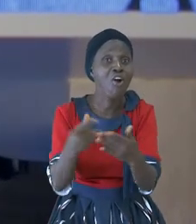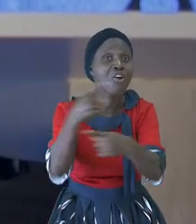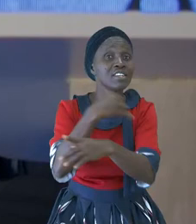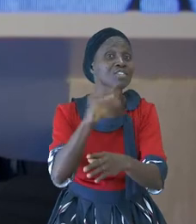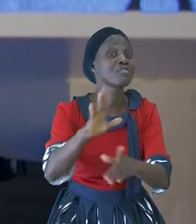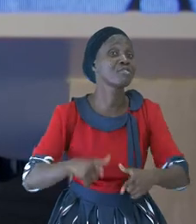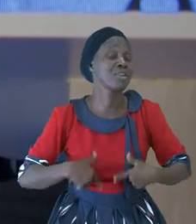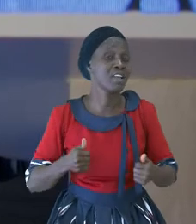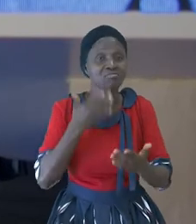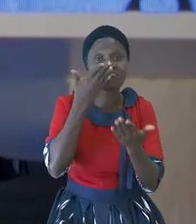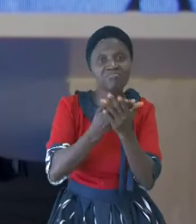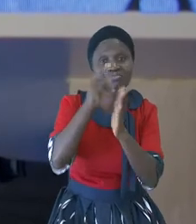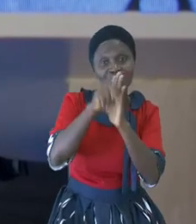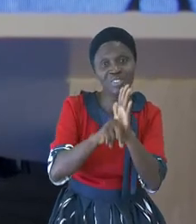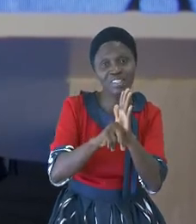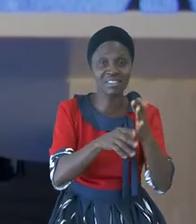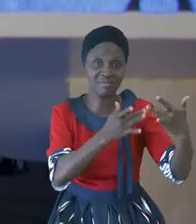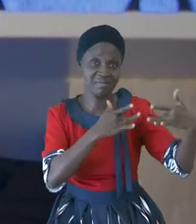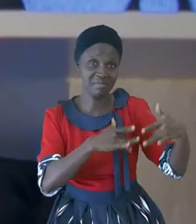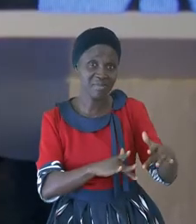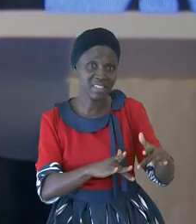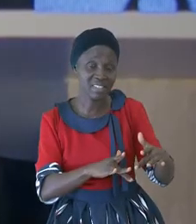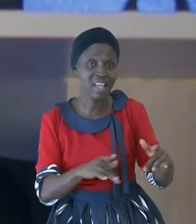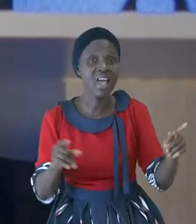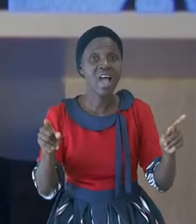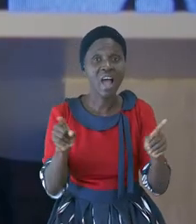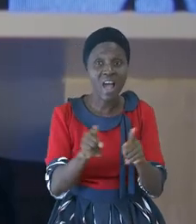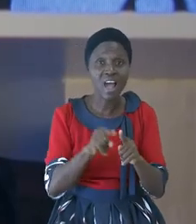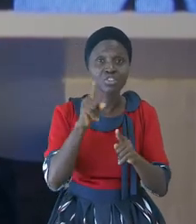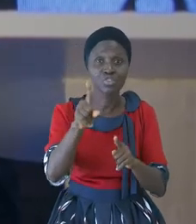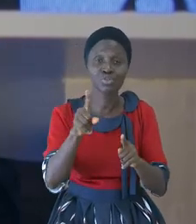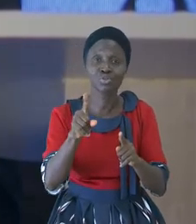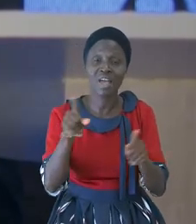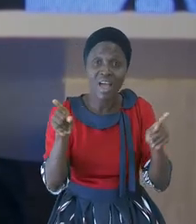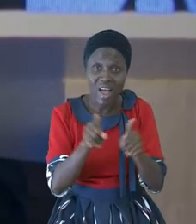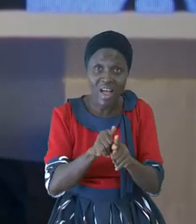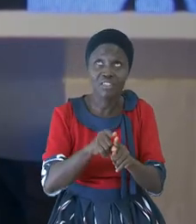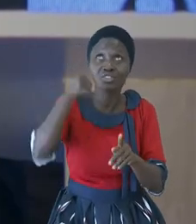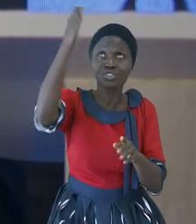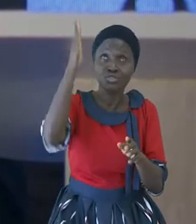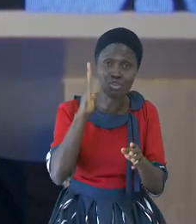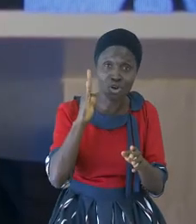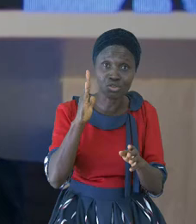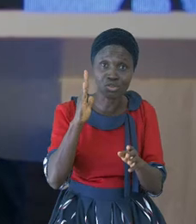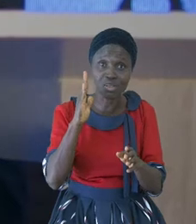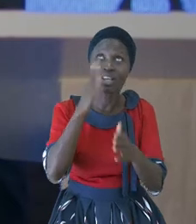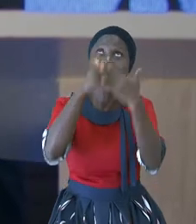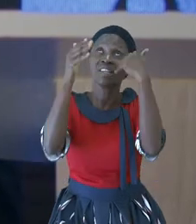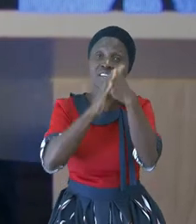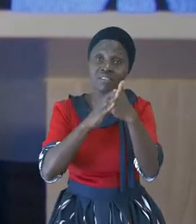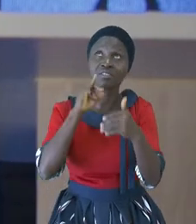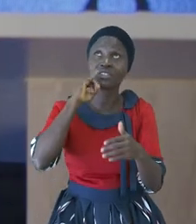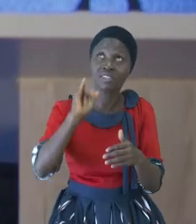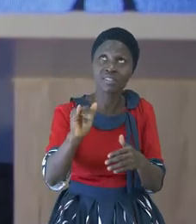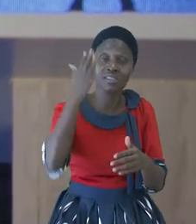Goodness and mercy. As long as there is a God who does good in heaven. As